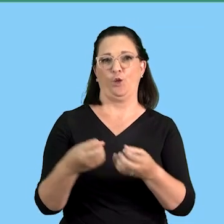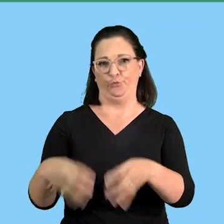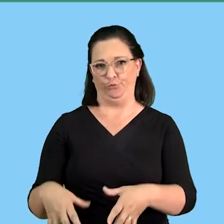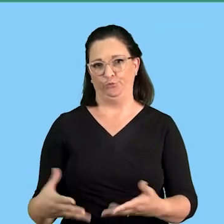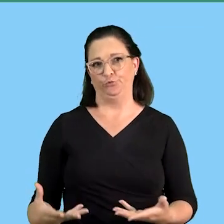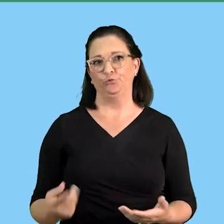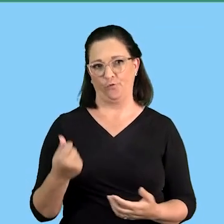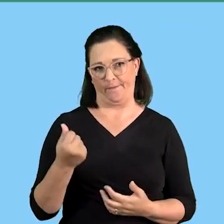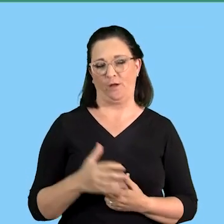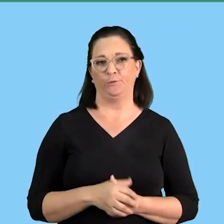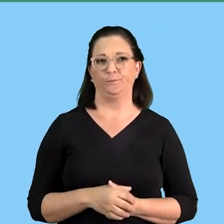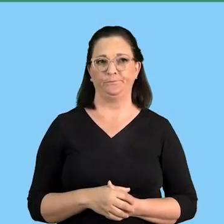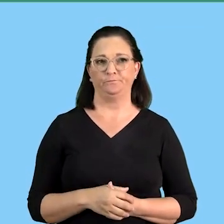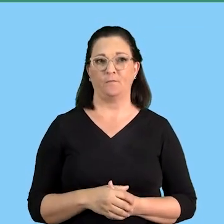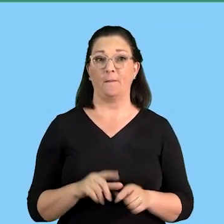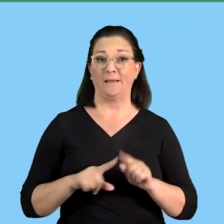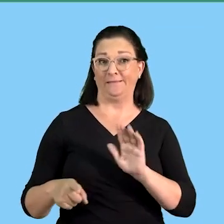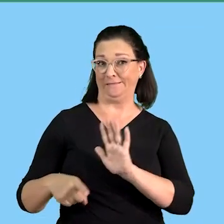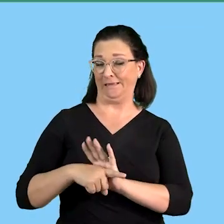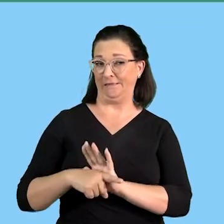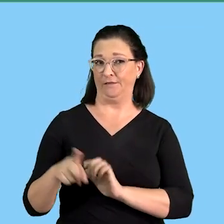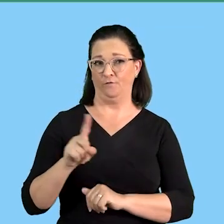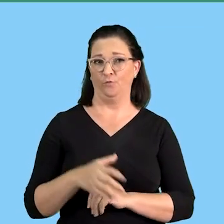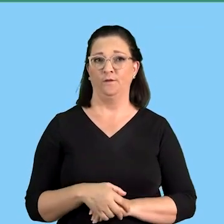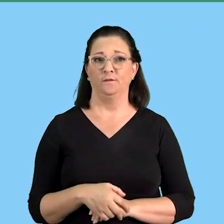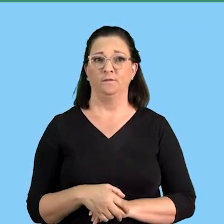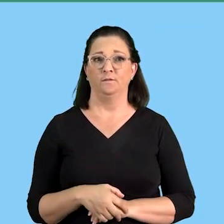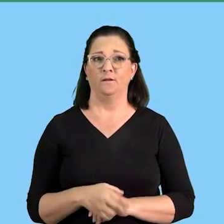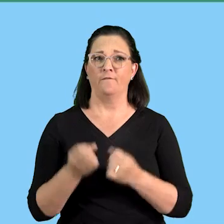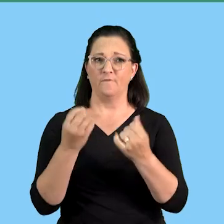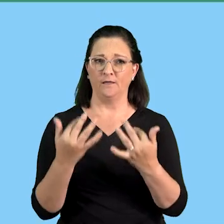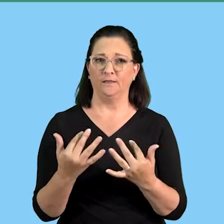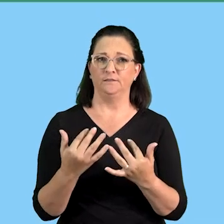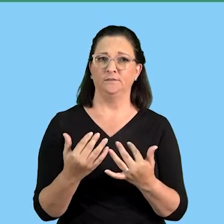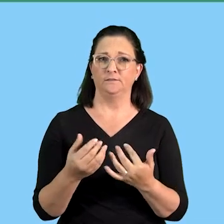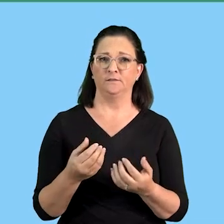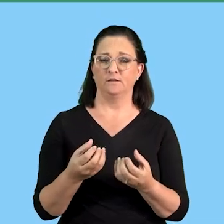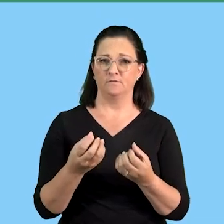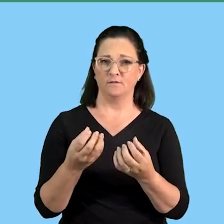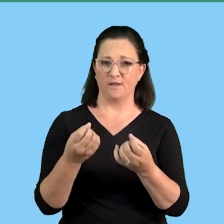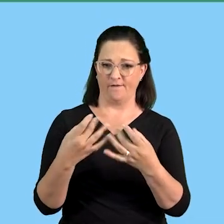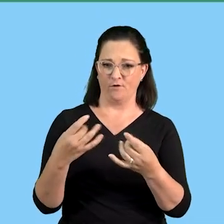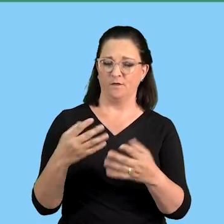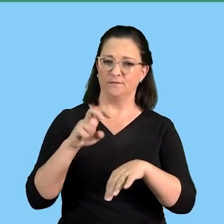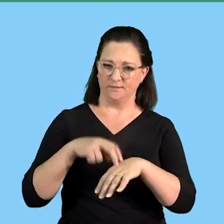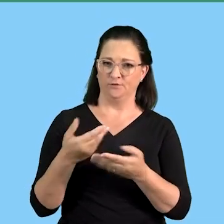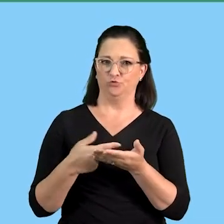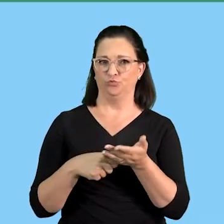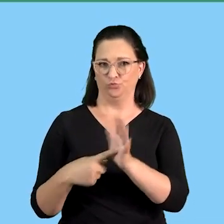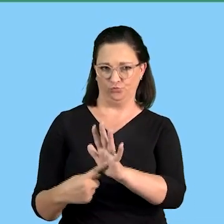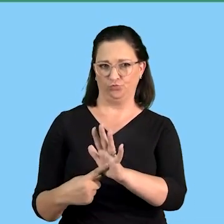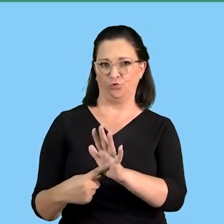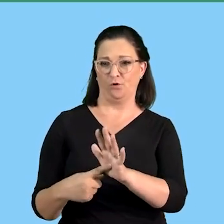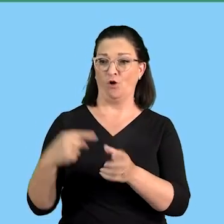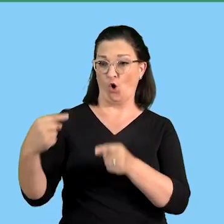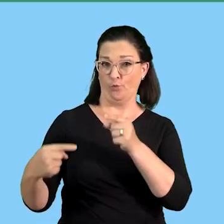Then looking into the negatives, they must disclose all the financial information which can be used by its